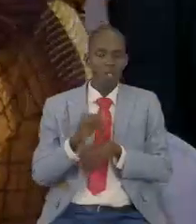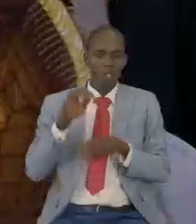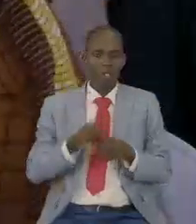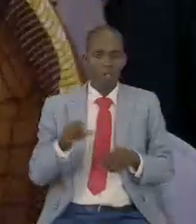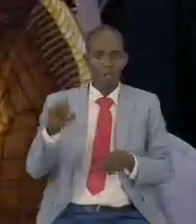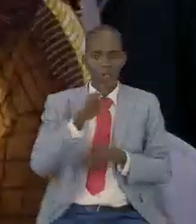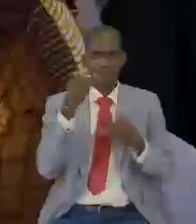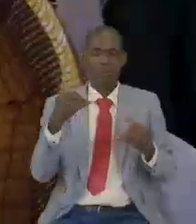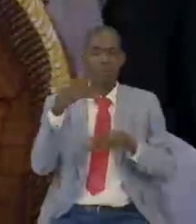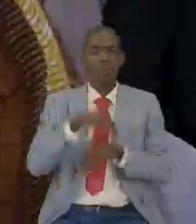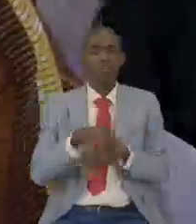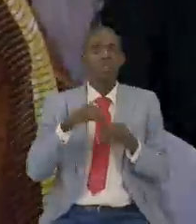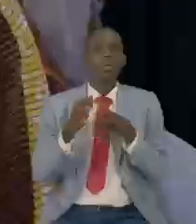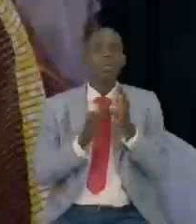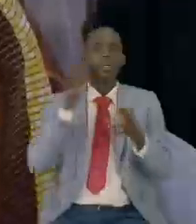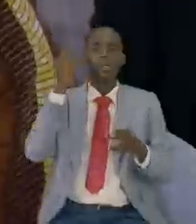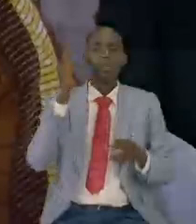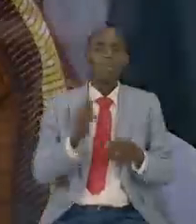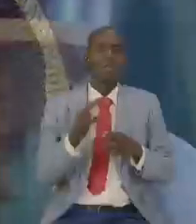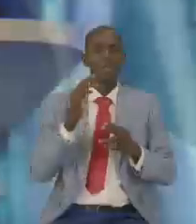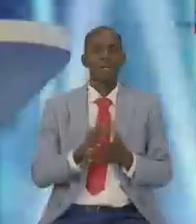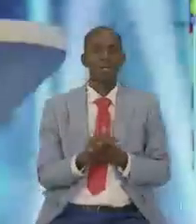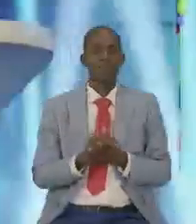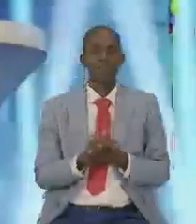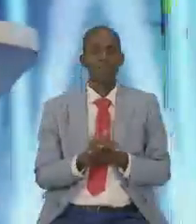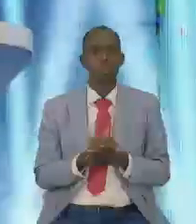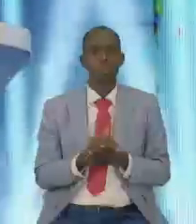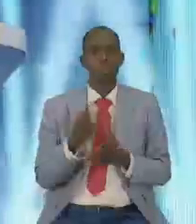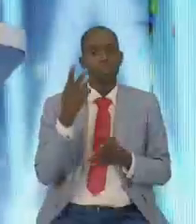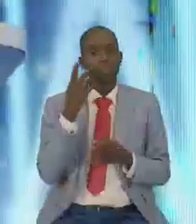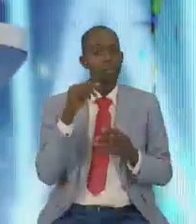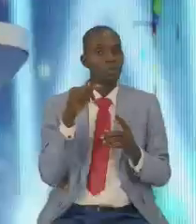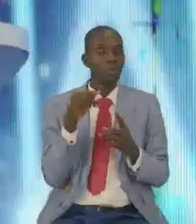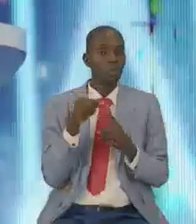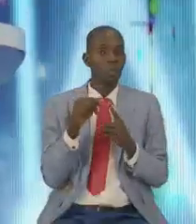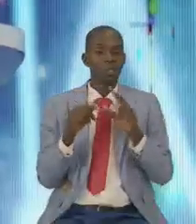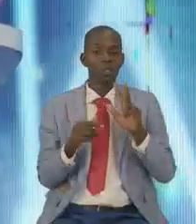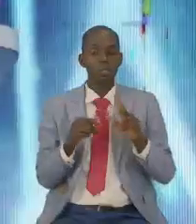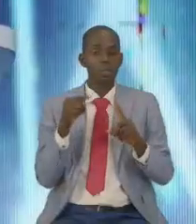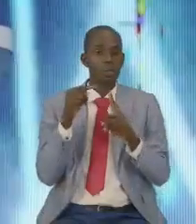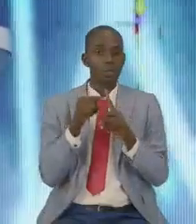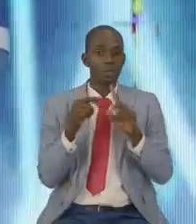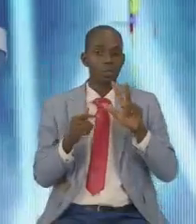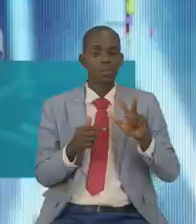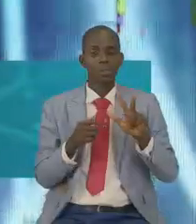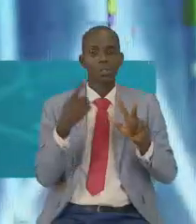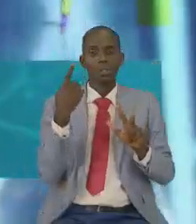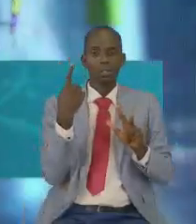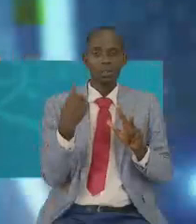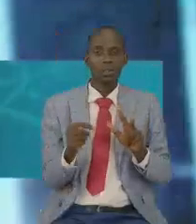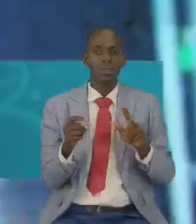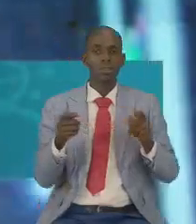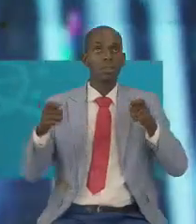name. Look at number three there. Number three, the reign of the lion